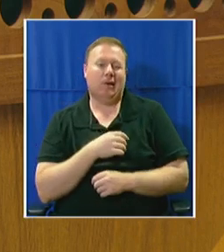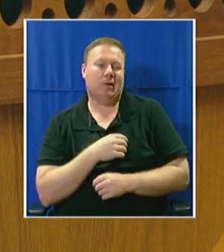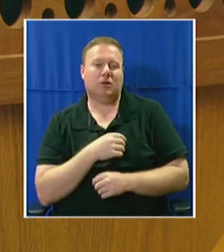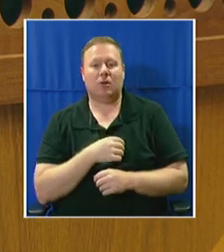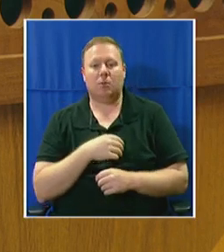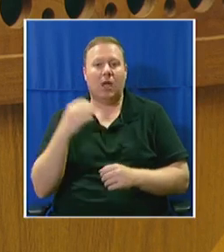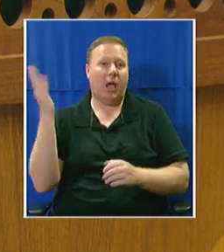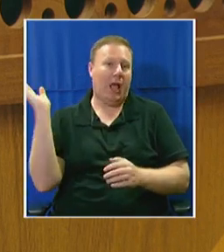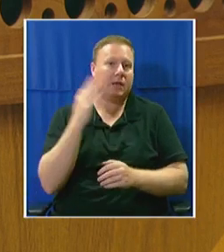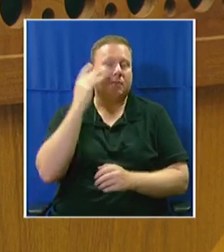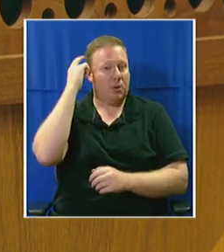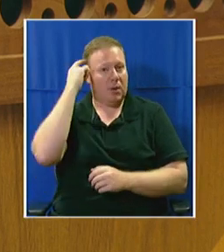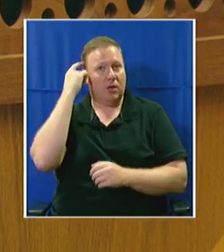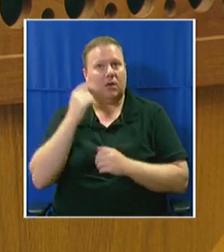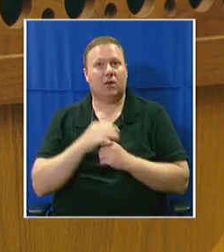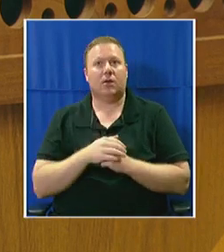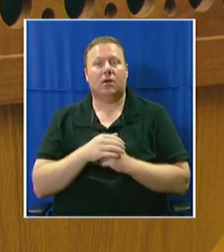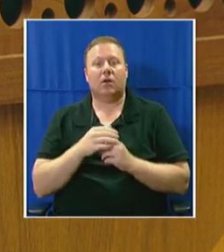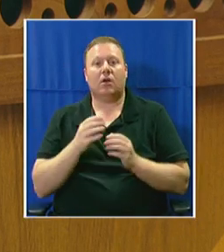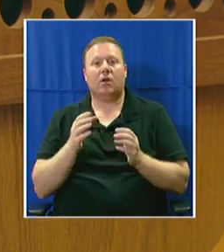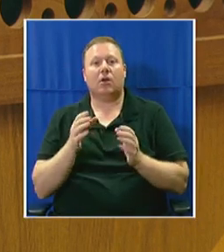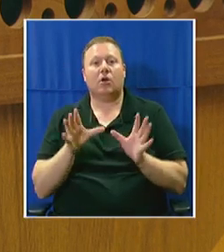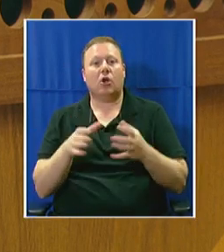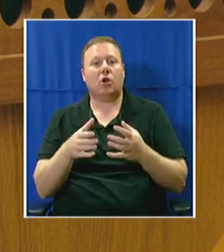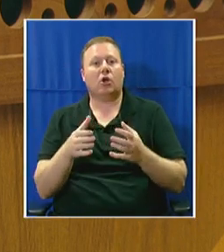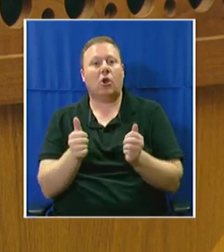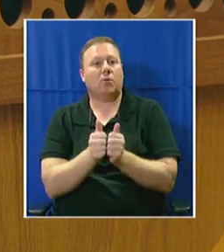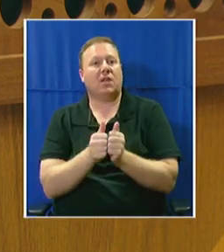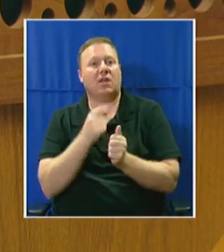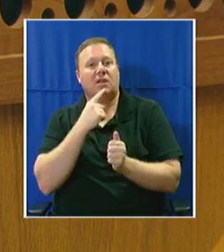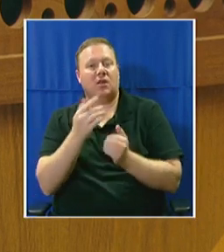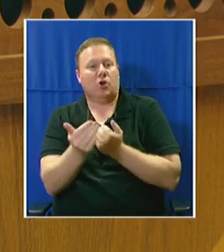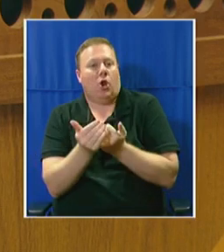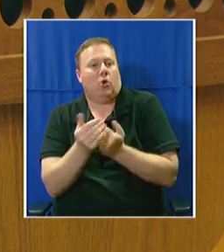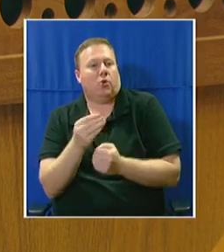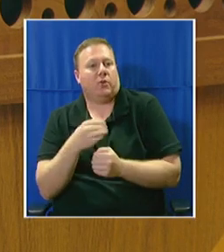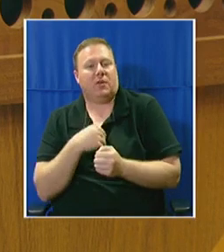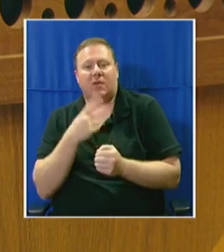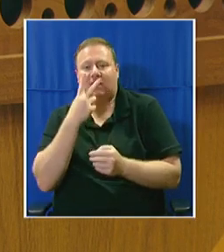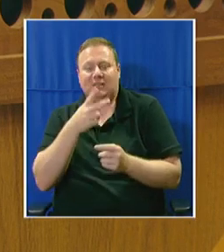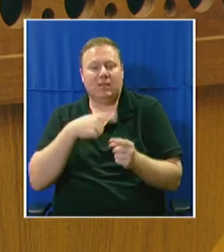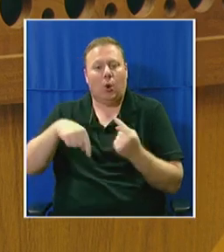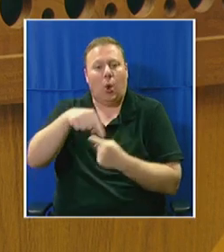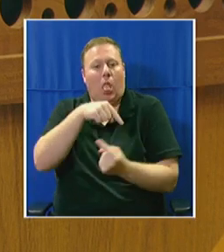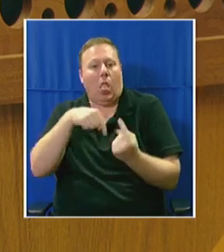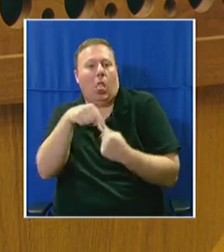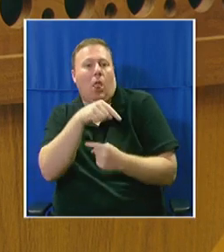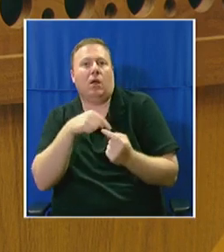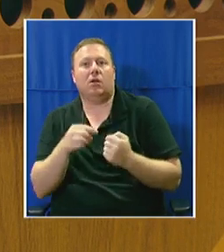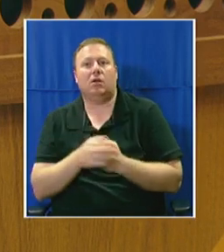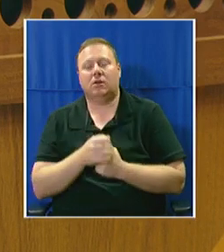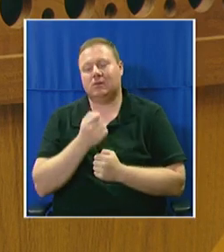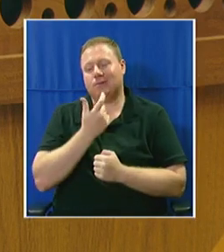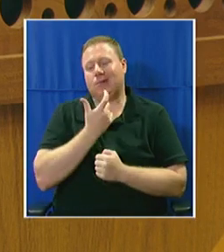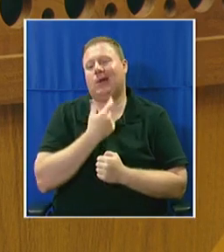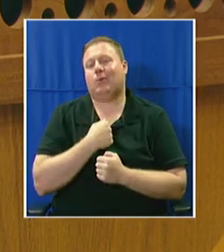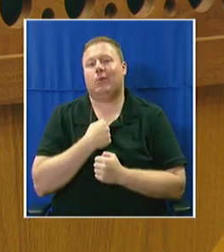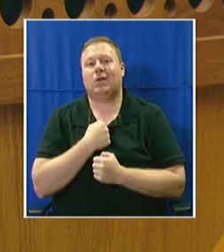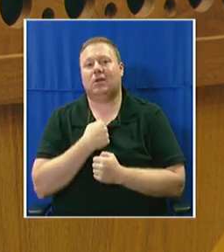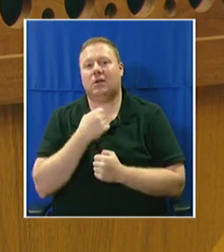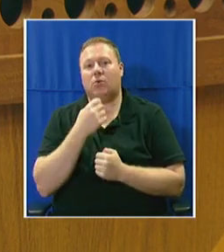a grade seven girl gave evidence the teacher hit me with his elbow against my breast which hurt he